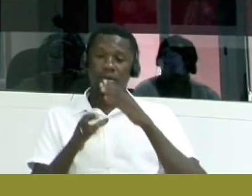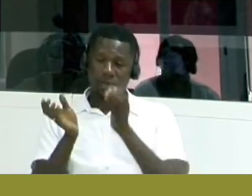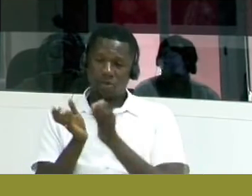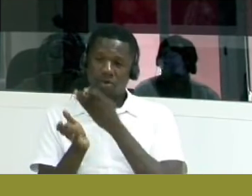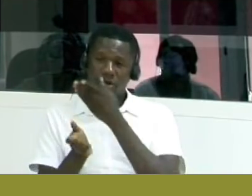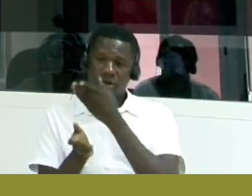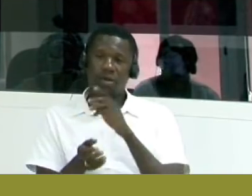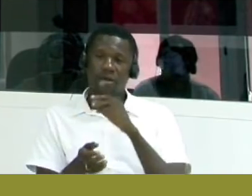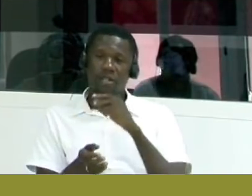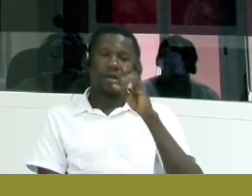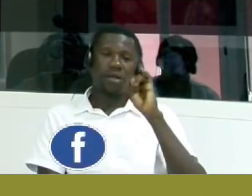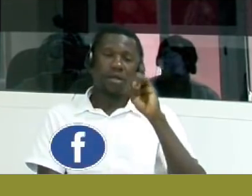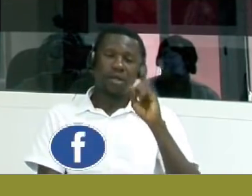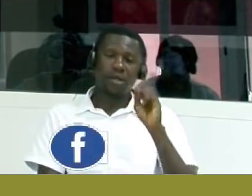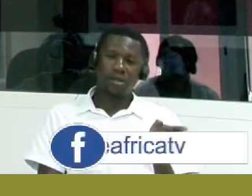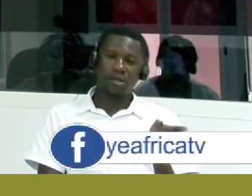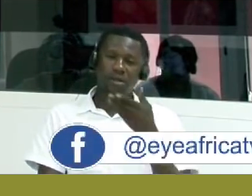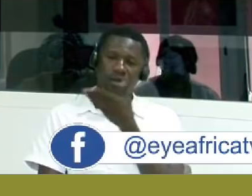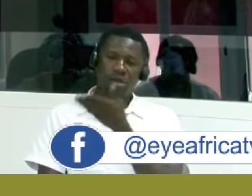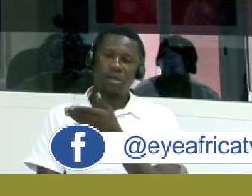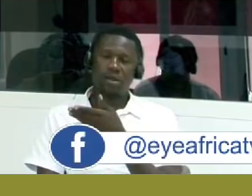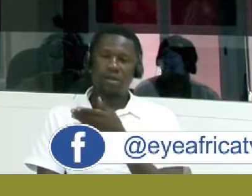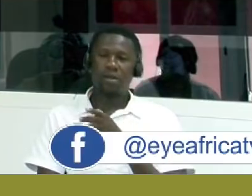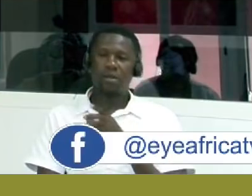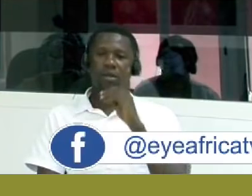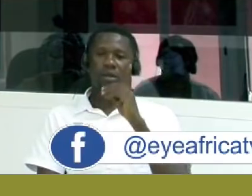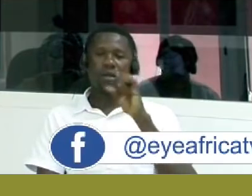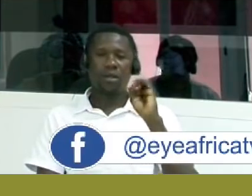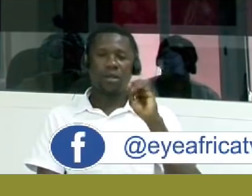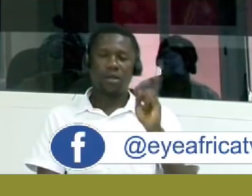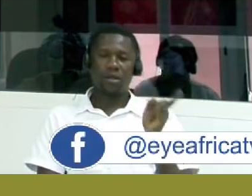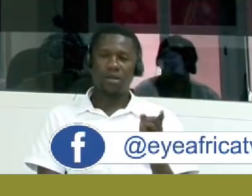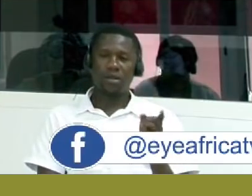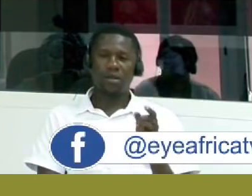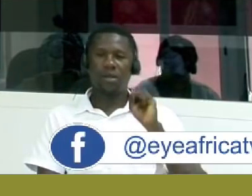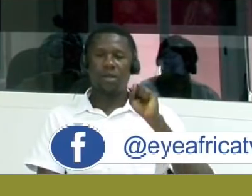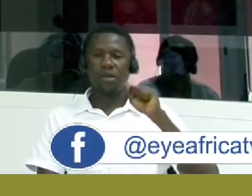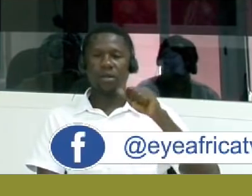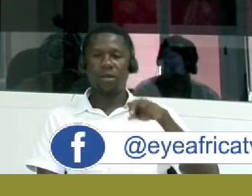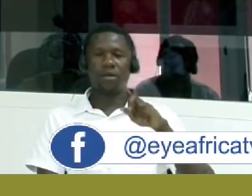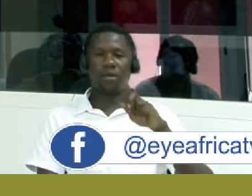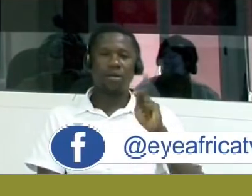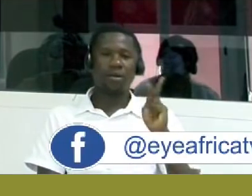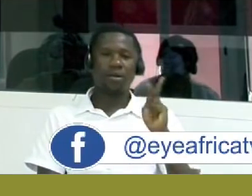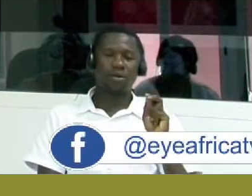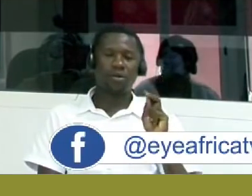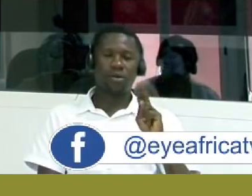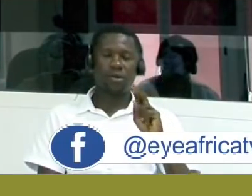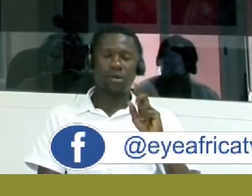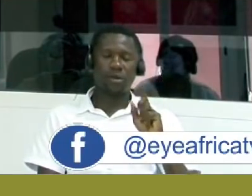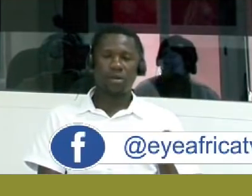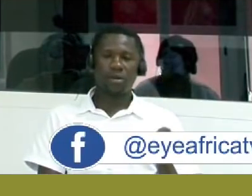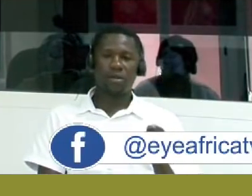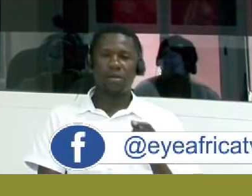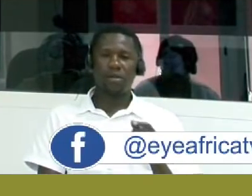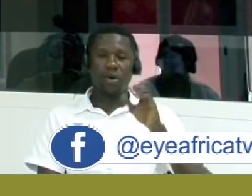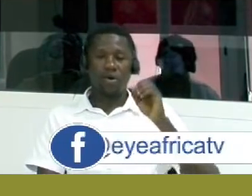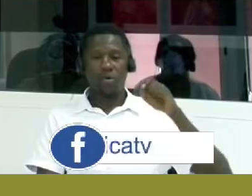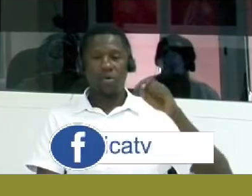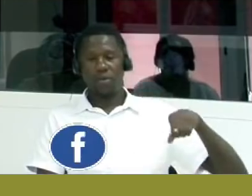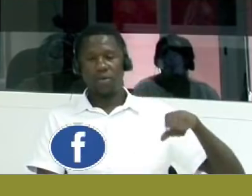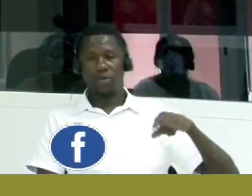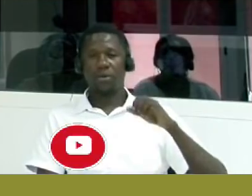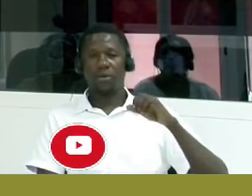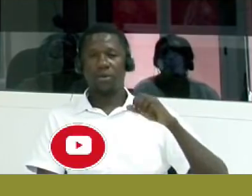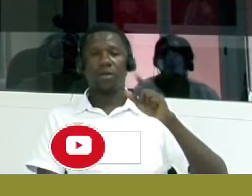the commissioner of... Give us names. DIG is Sankung Baji. The operations was Landing Baji. The, what's his name?